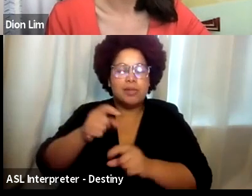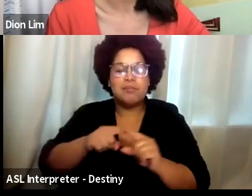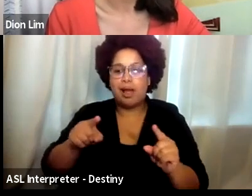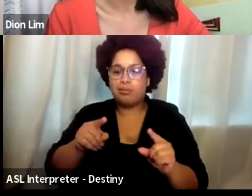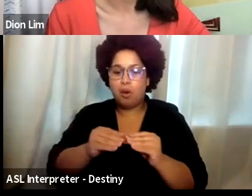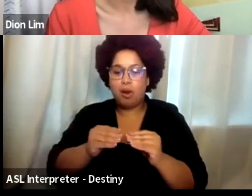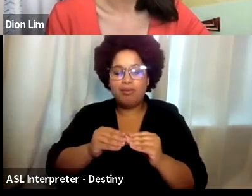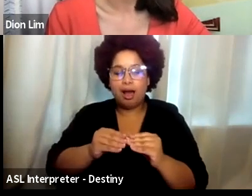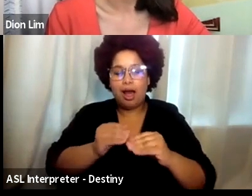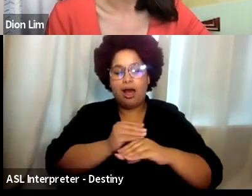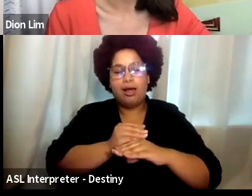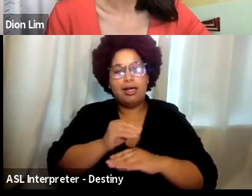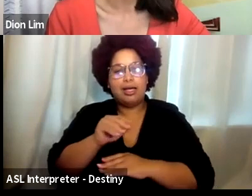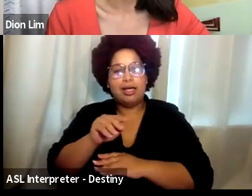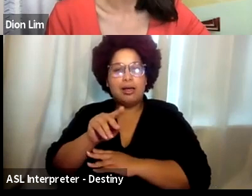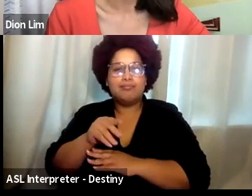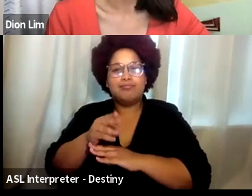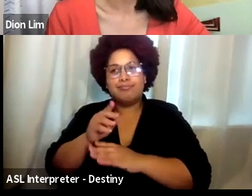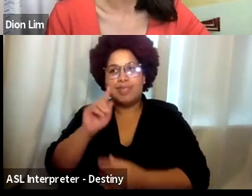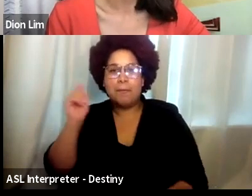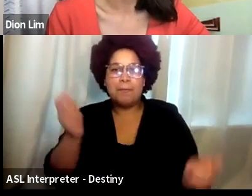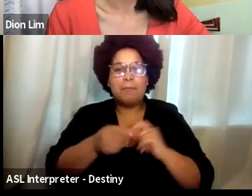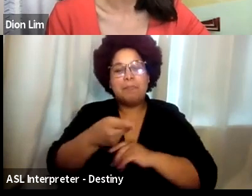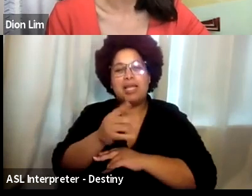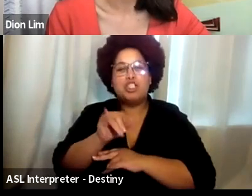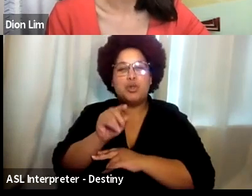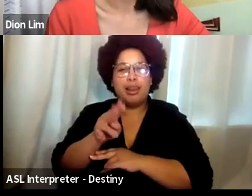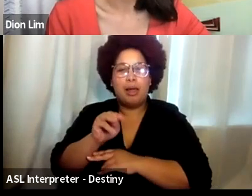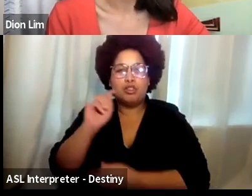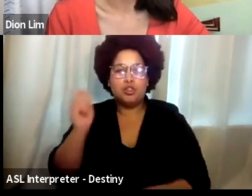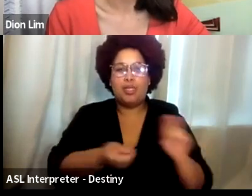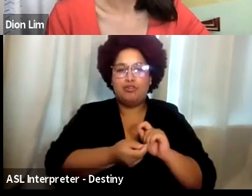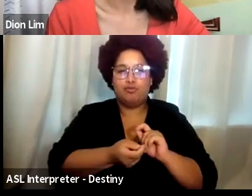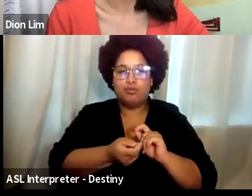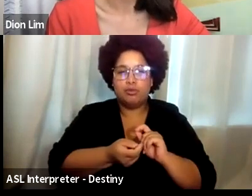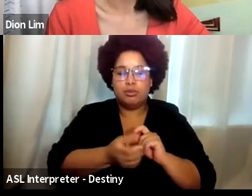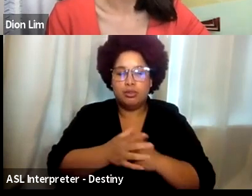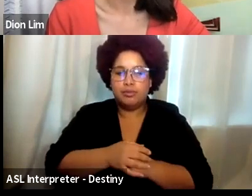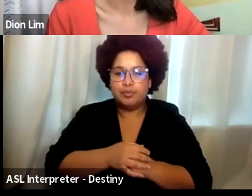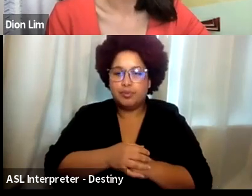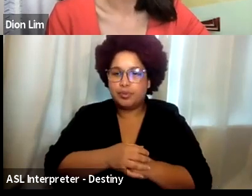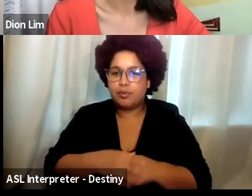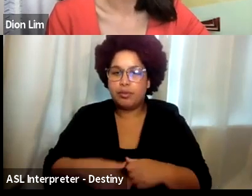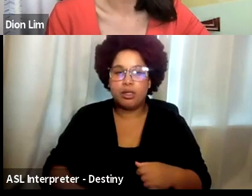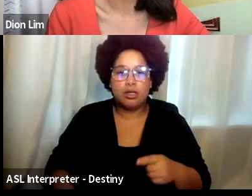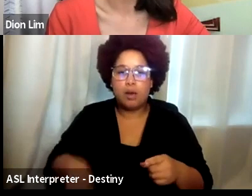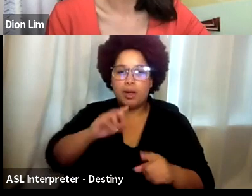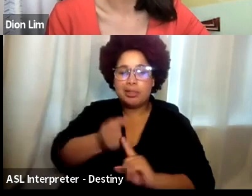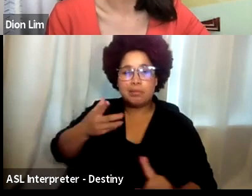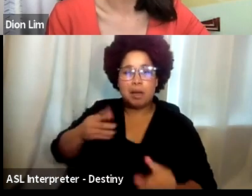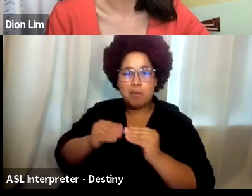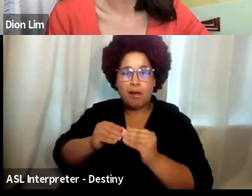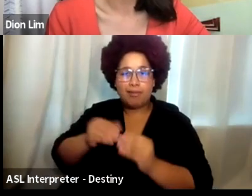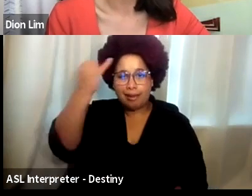identity, into our own understanding that everyone else can relate to. But if I can expand on that idea, Brian, clearly